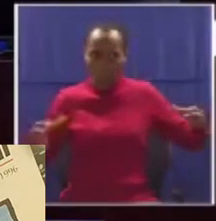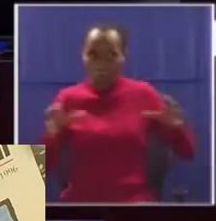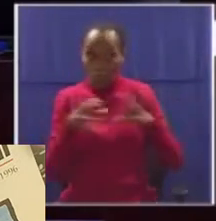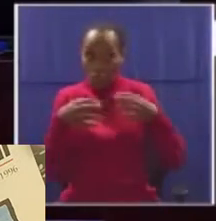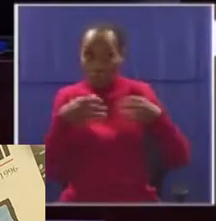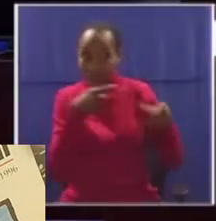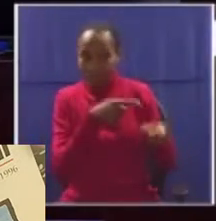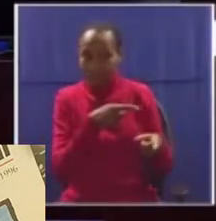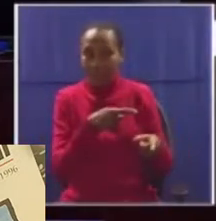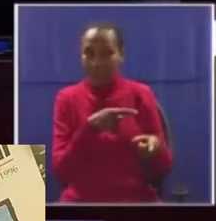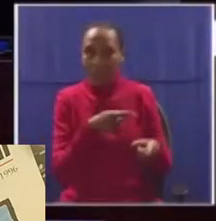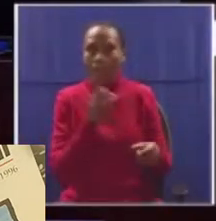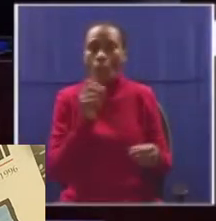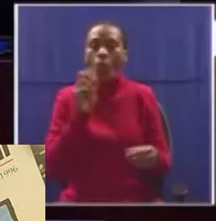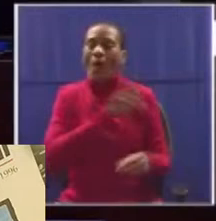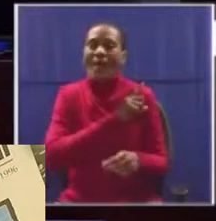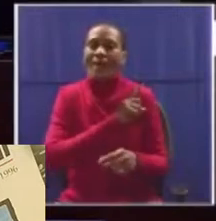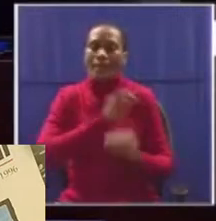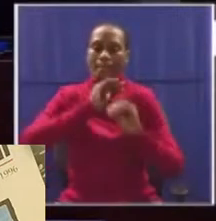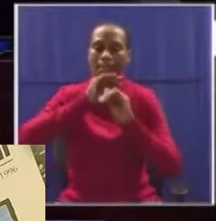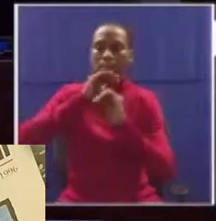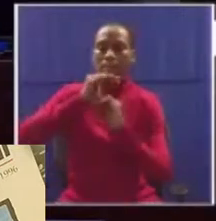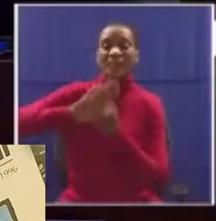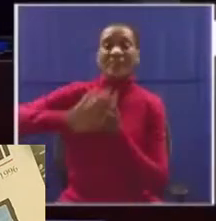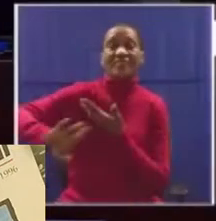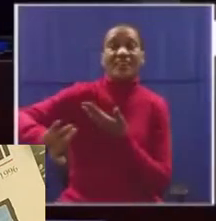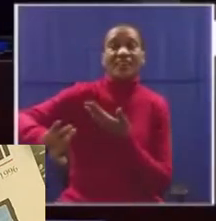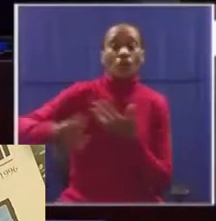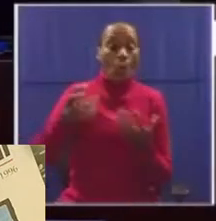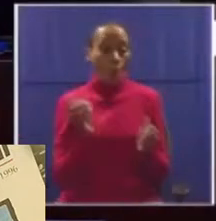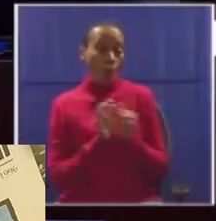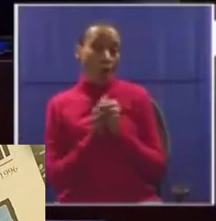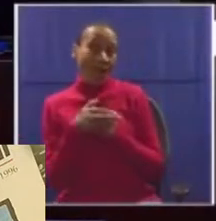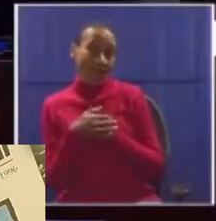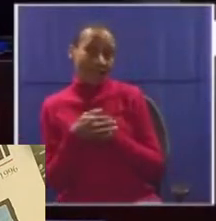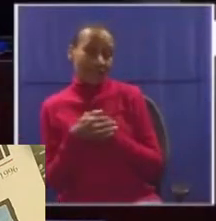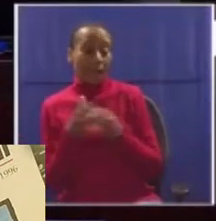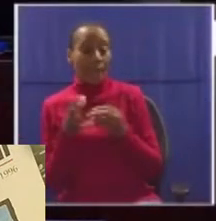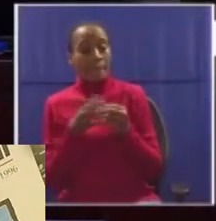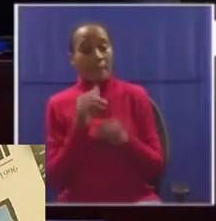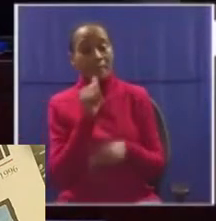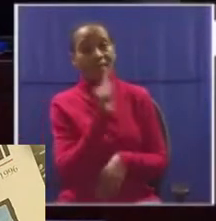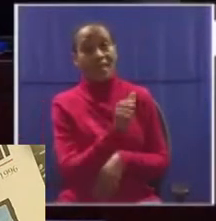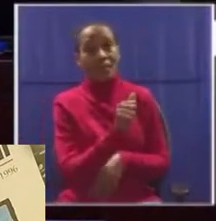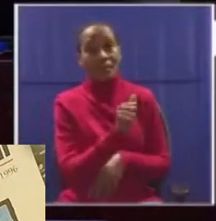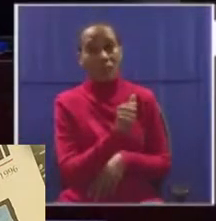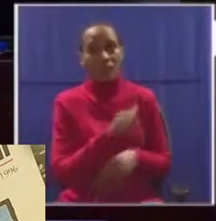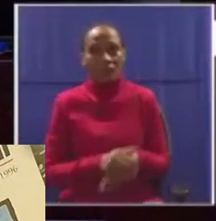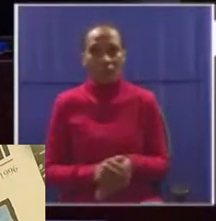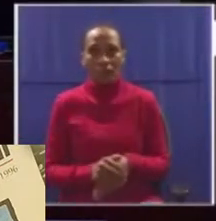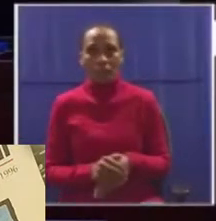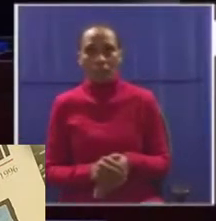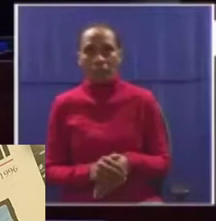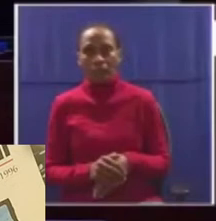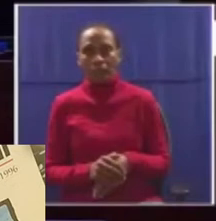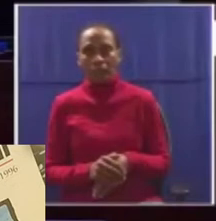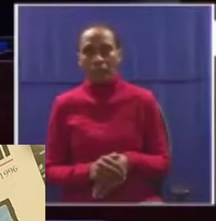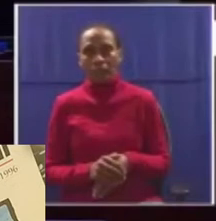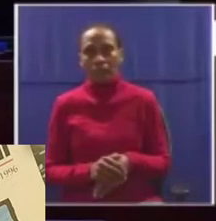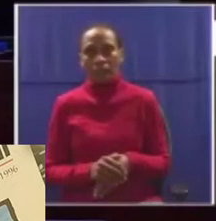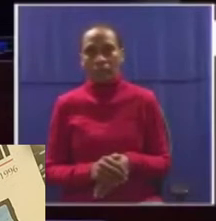country but to prevent or to cover for a comrade exposed Factor